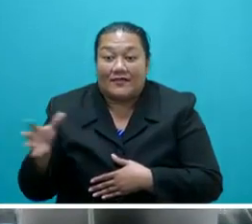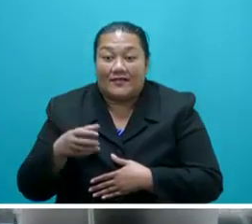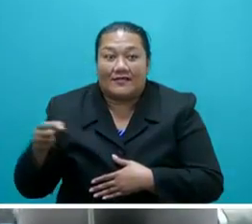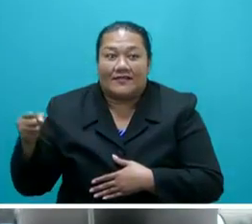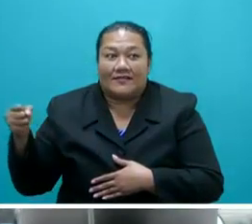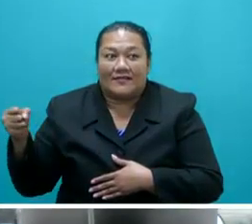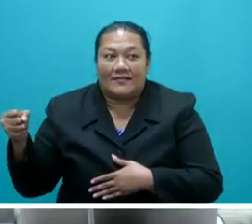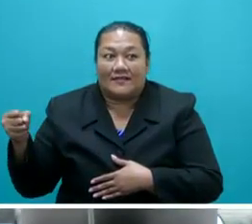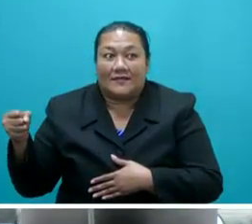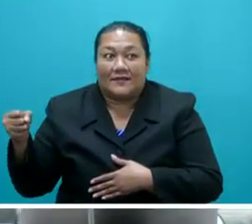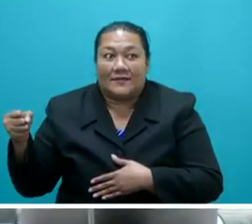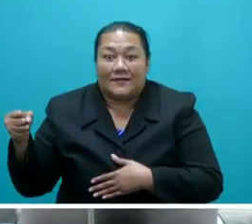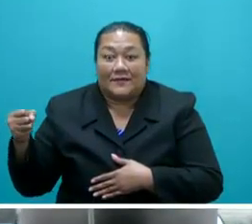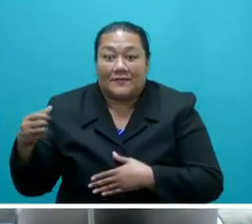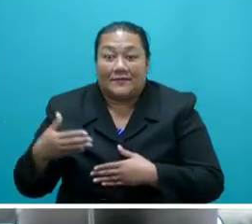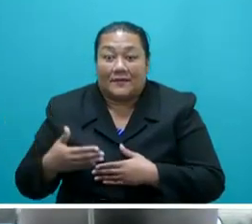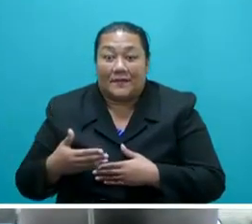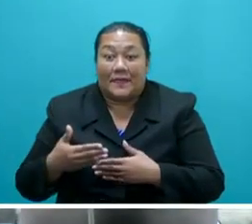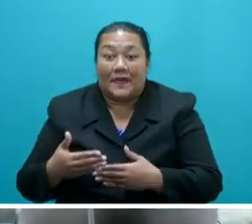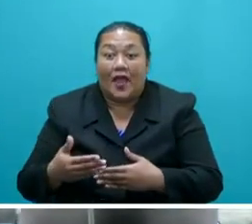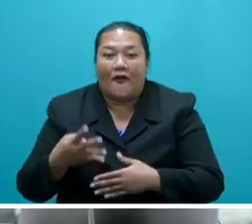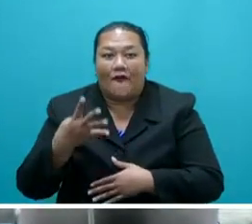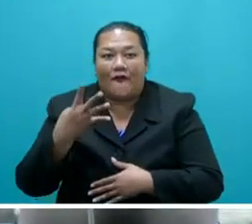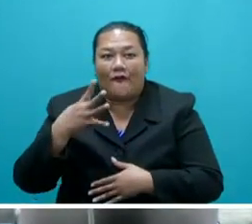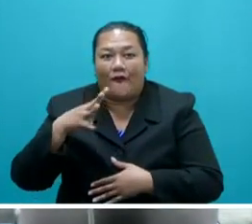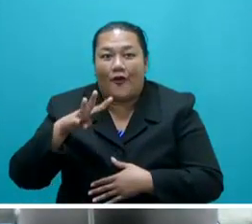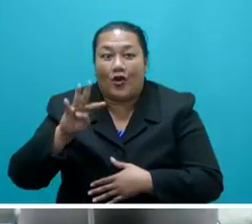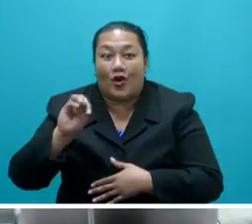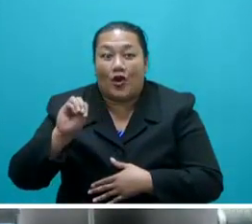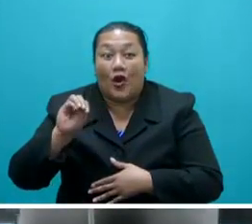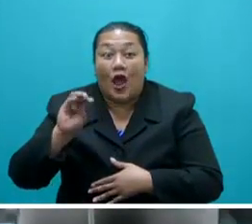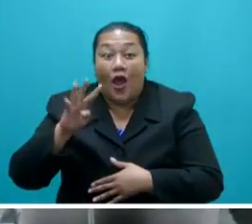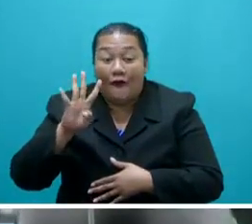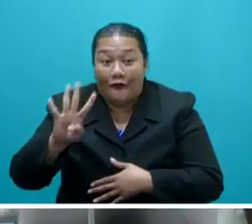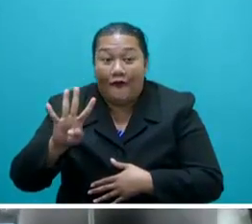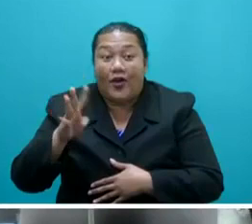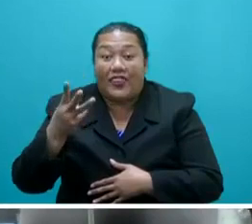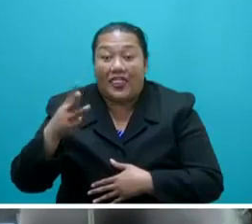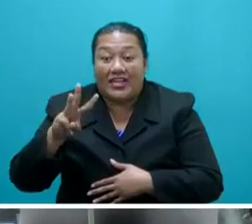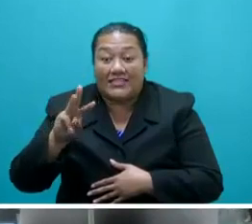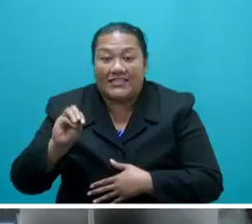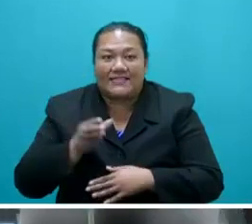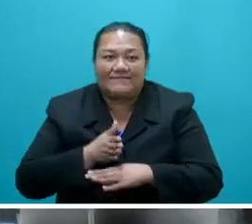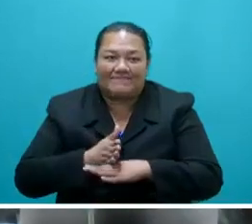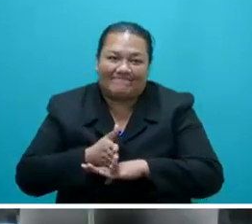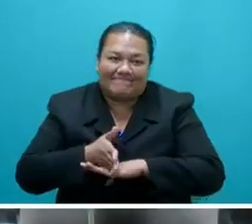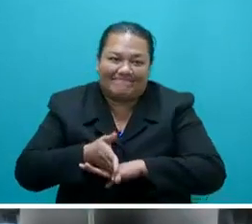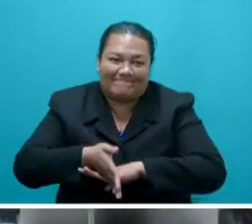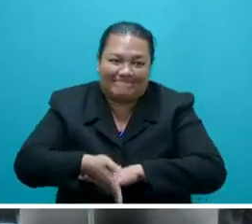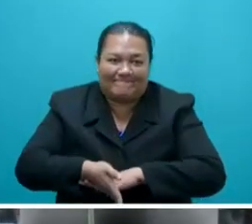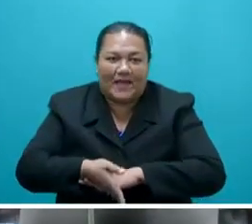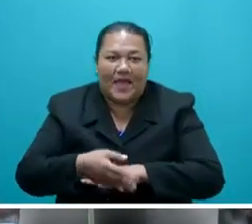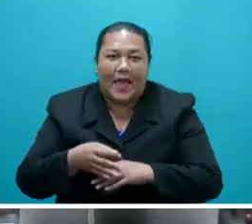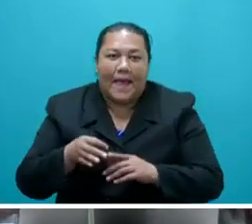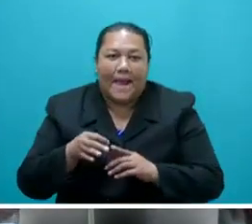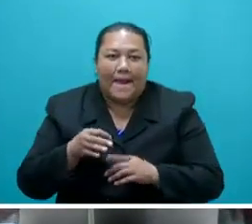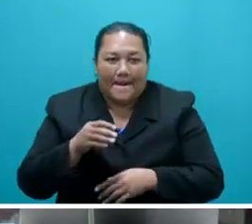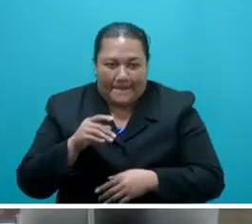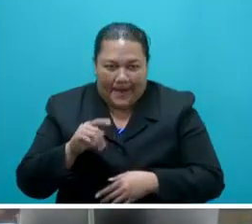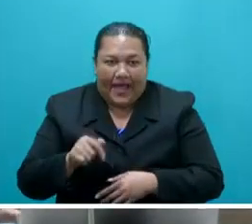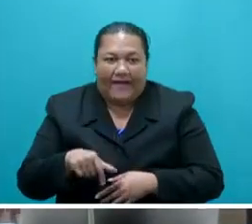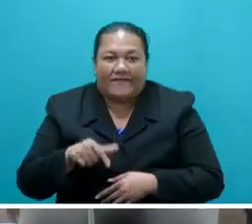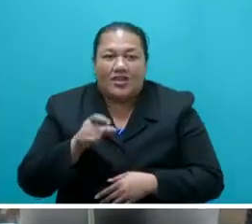the House to sit beyond 4:30 p.m. to complete the remaining items on today's order paper. Is there a